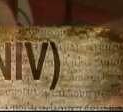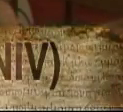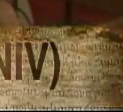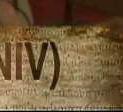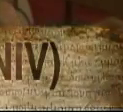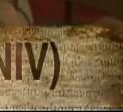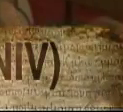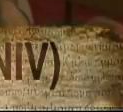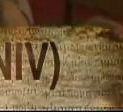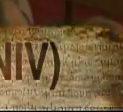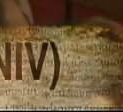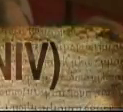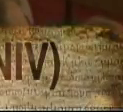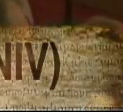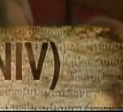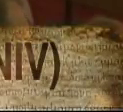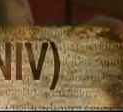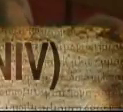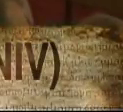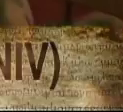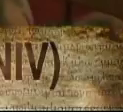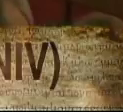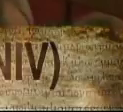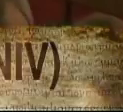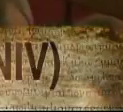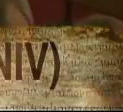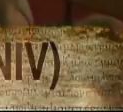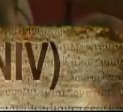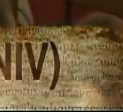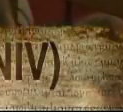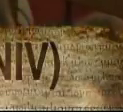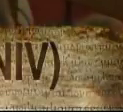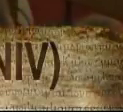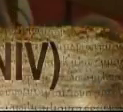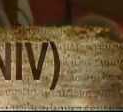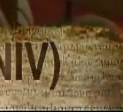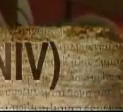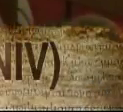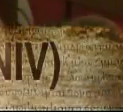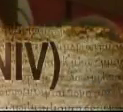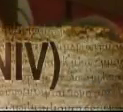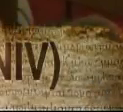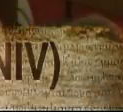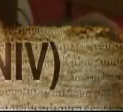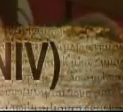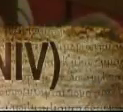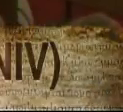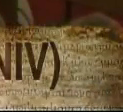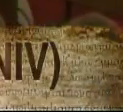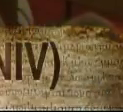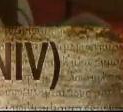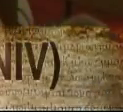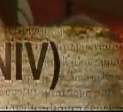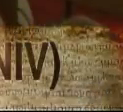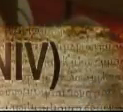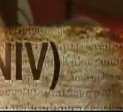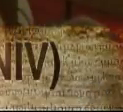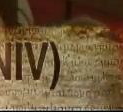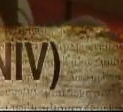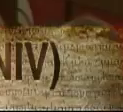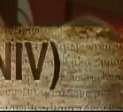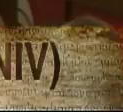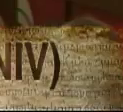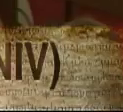in harmony with one another. Do not be proud, but be willing to associate with people of low position. Do not